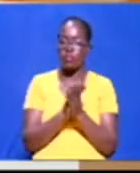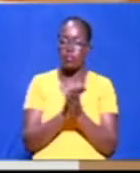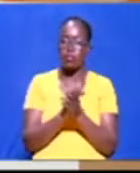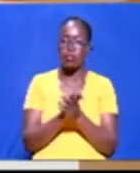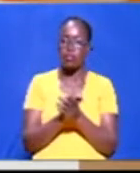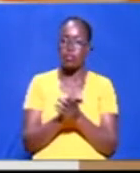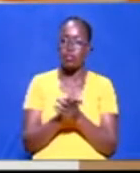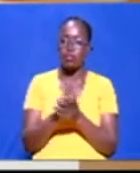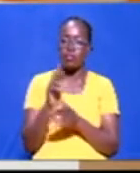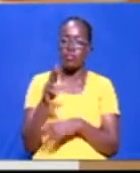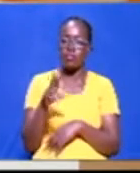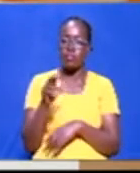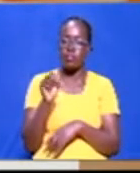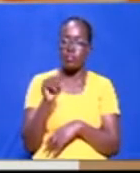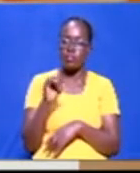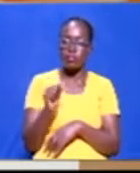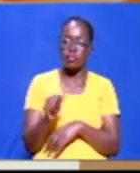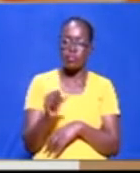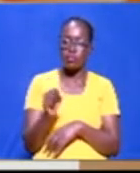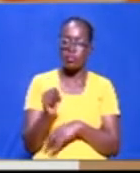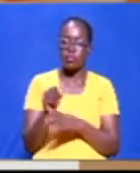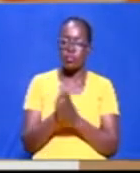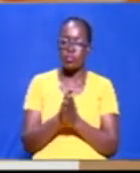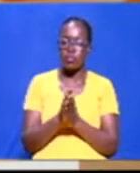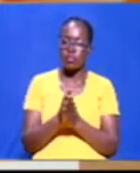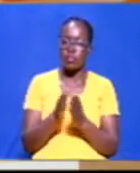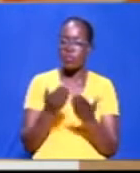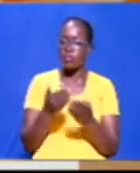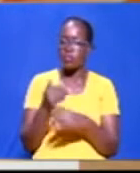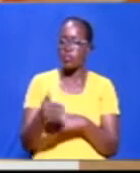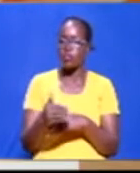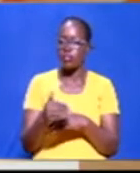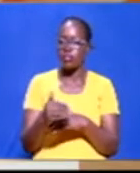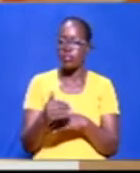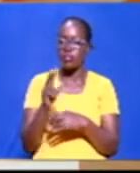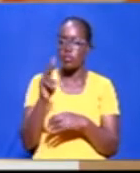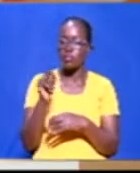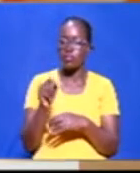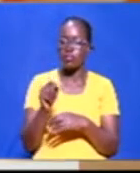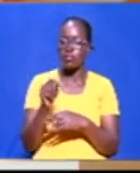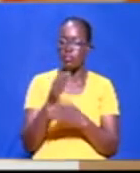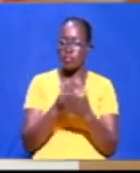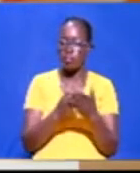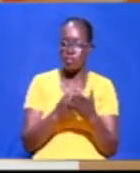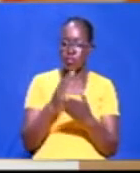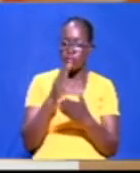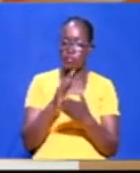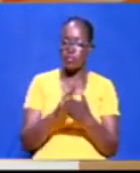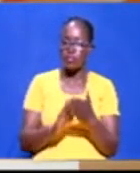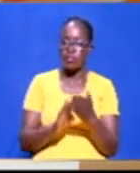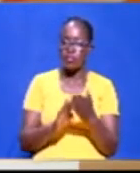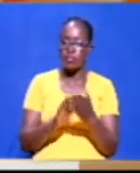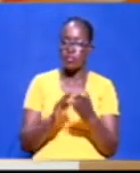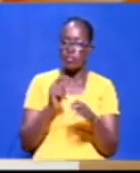Russia will boost supply from August after prices climbed to 2.5-year highs during the